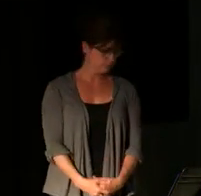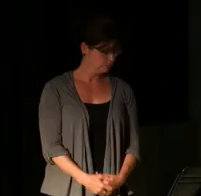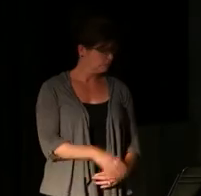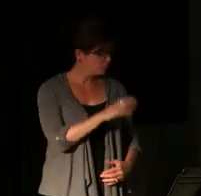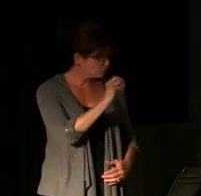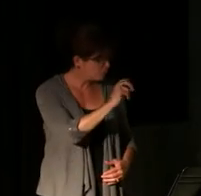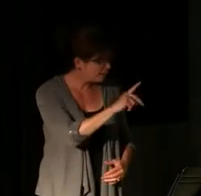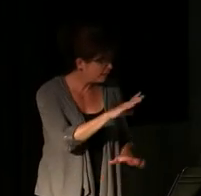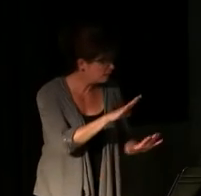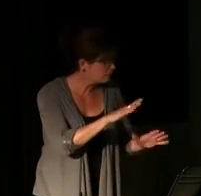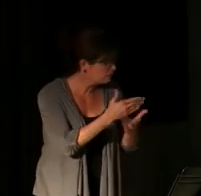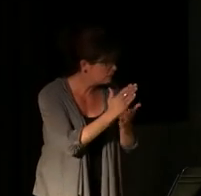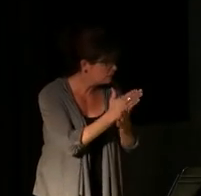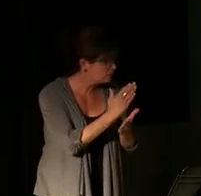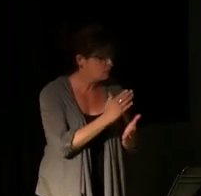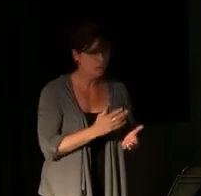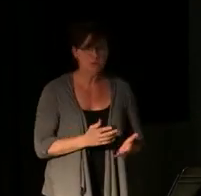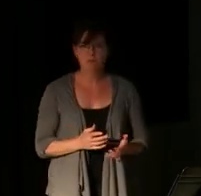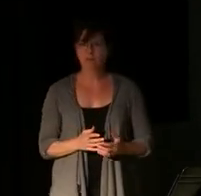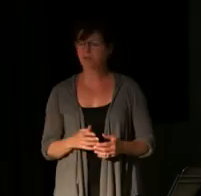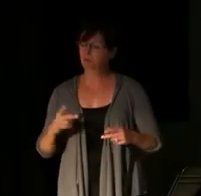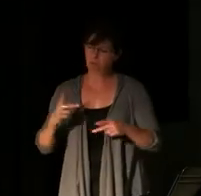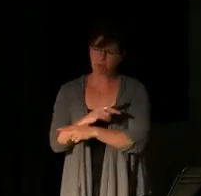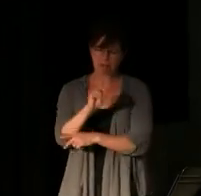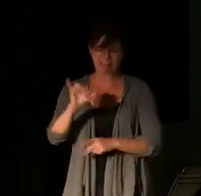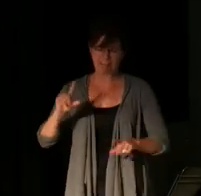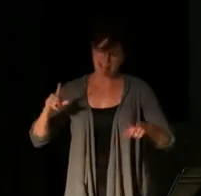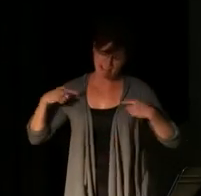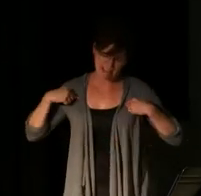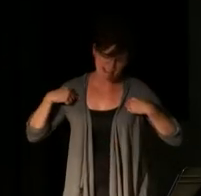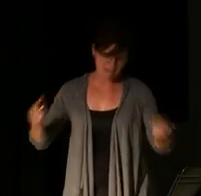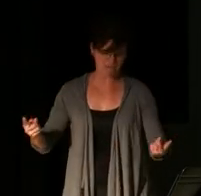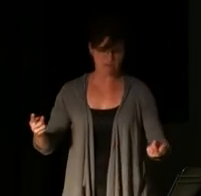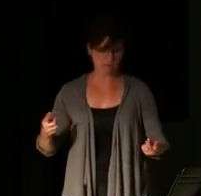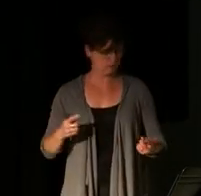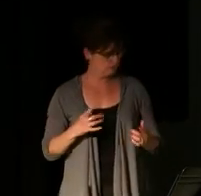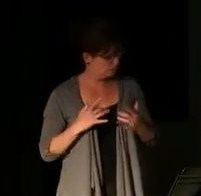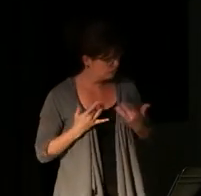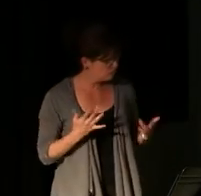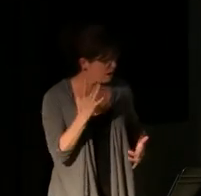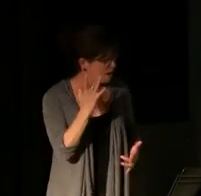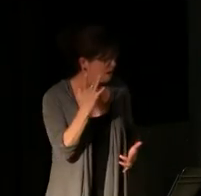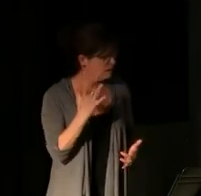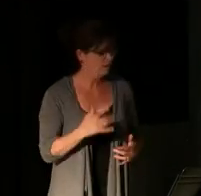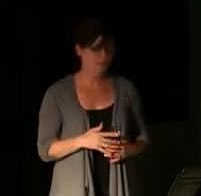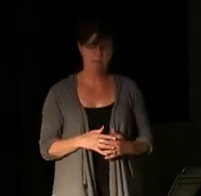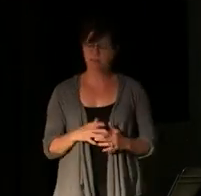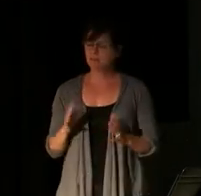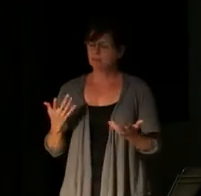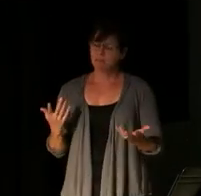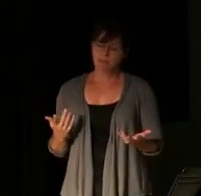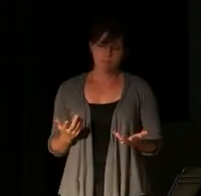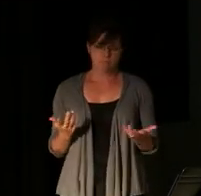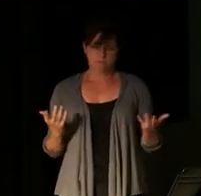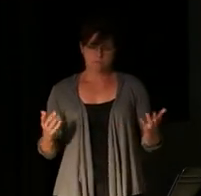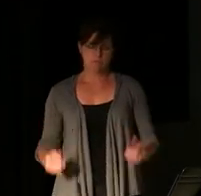Penny, are you okay? This is the worst day ever. What? Why?